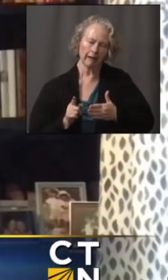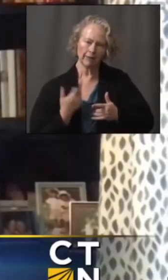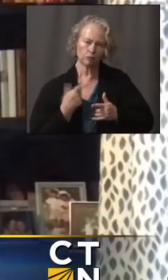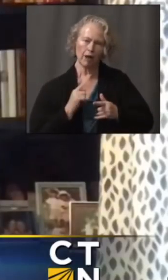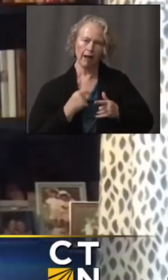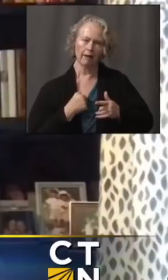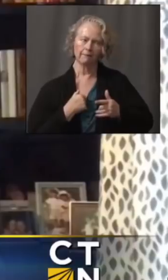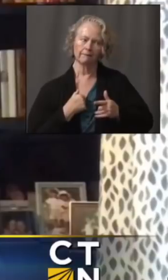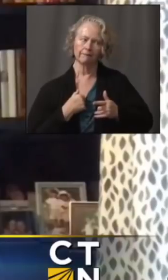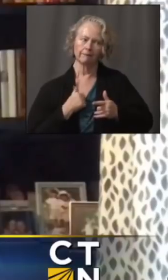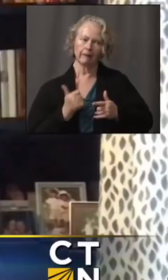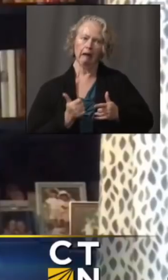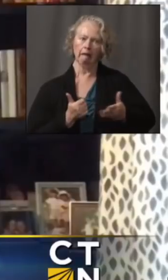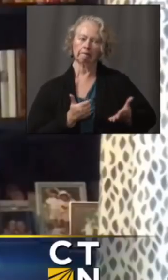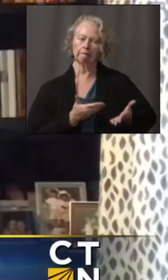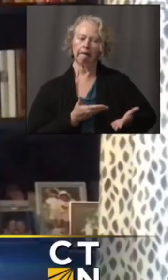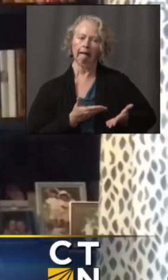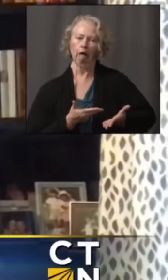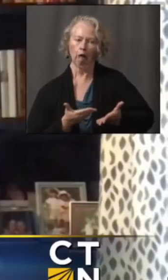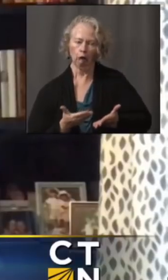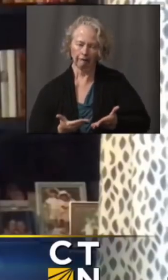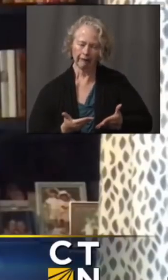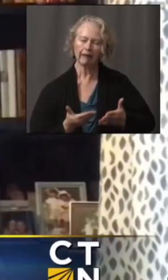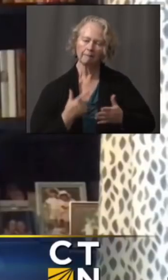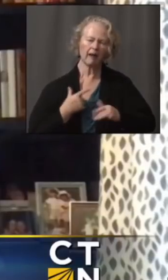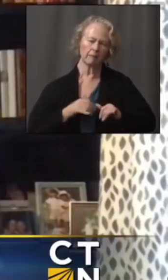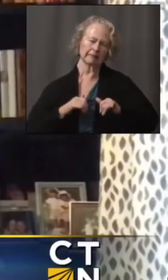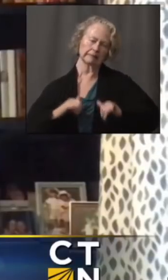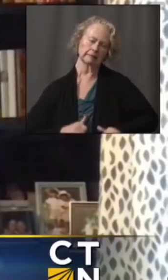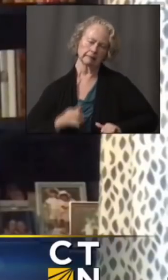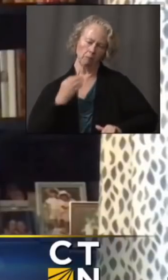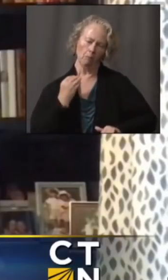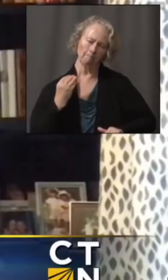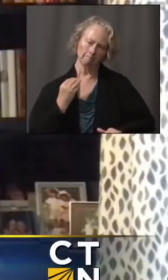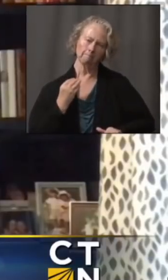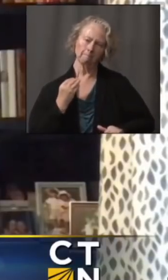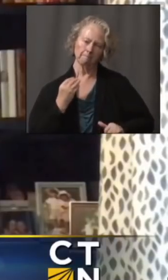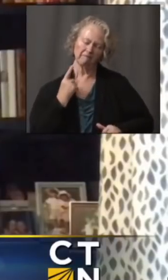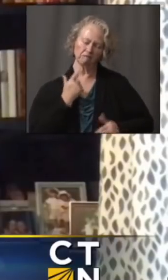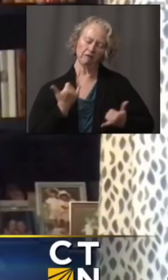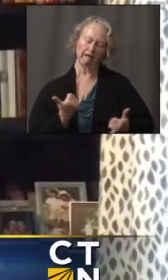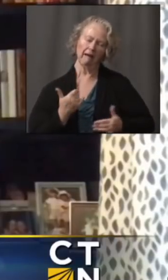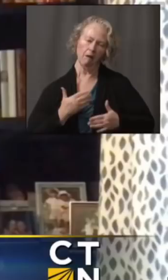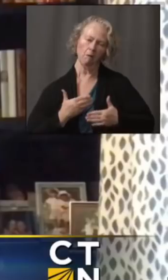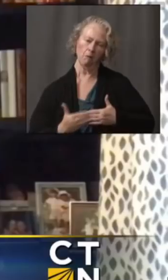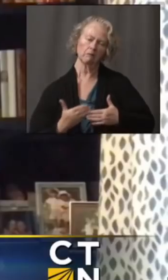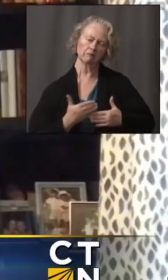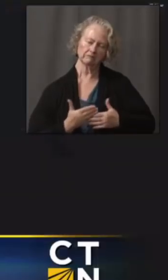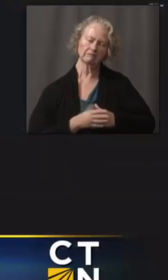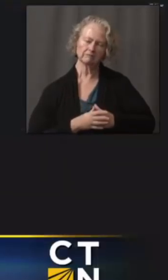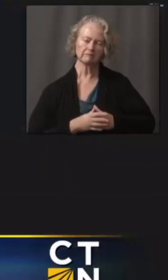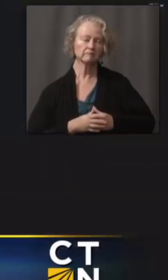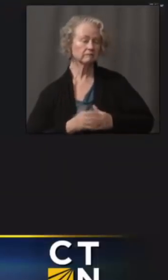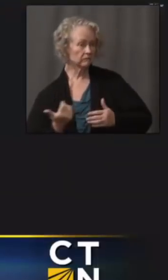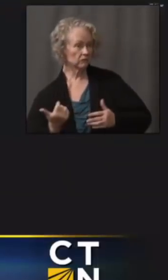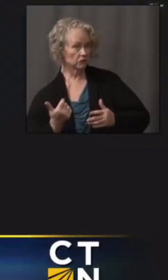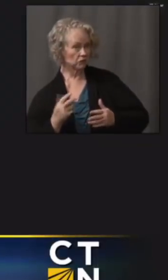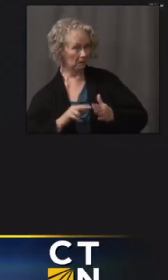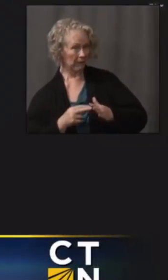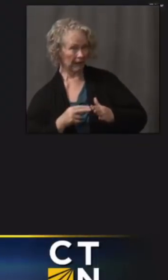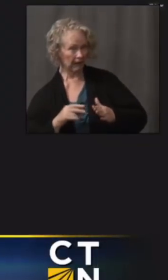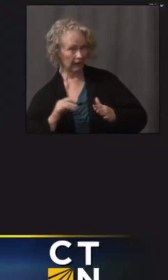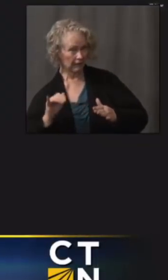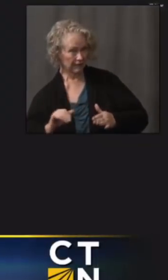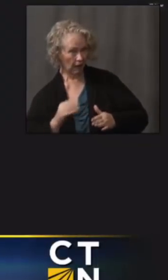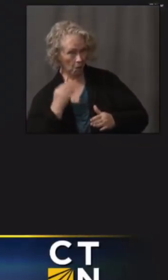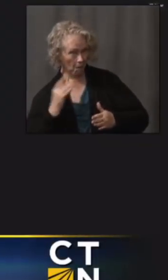carrying the virus in any way. And I'll stay close to home for the, immediate future. That's for sure. So would that be the rest of this